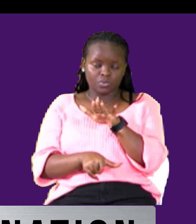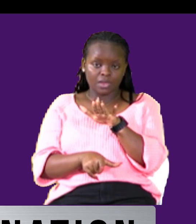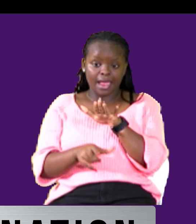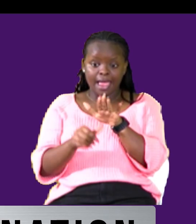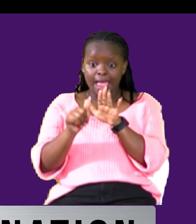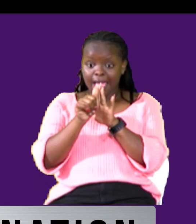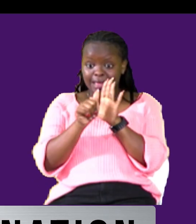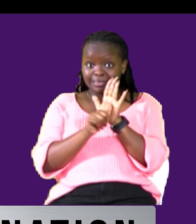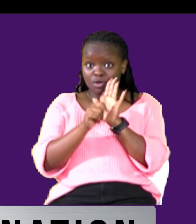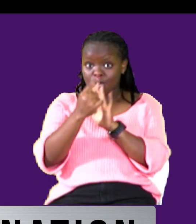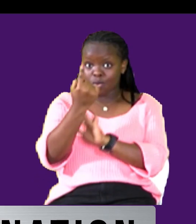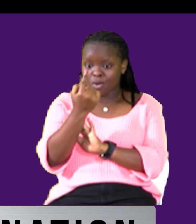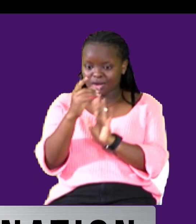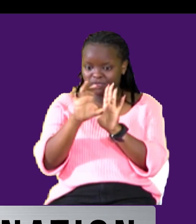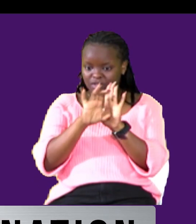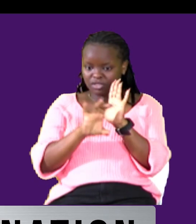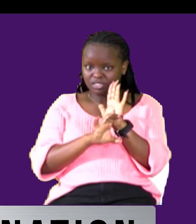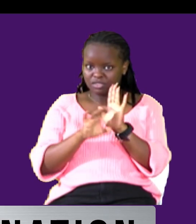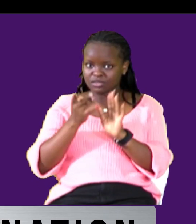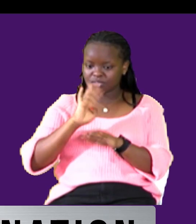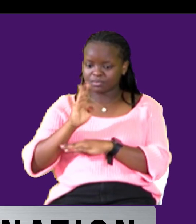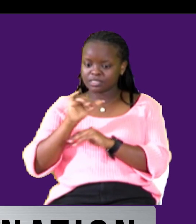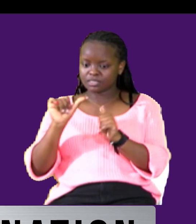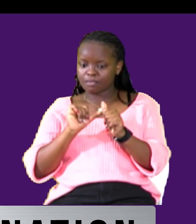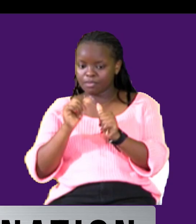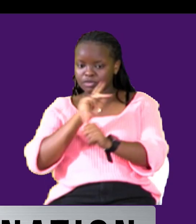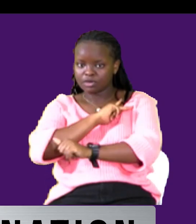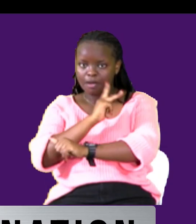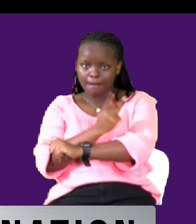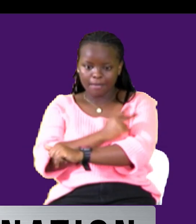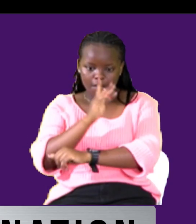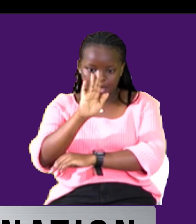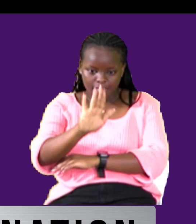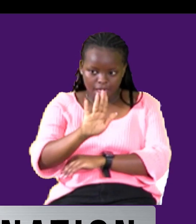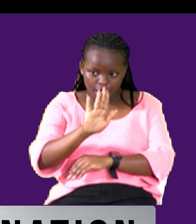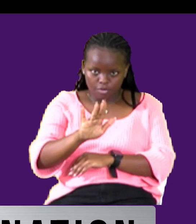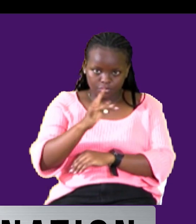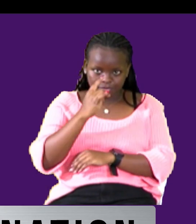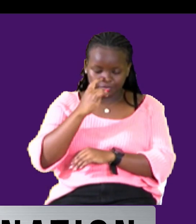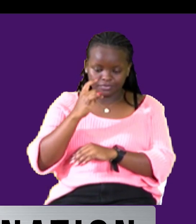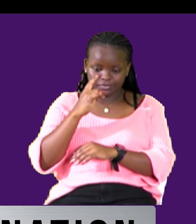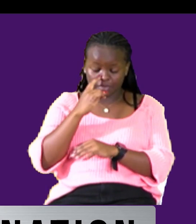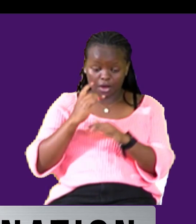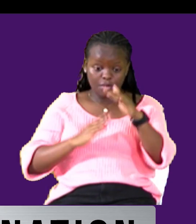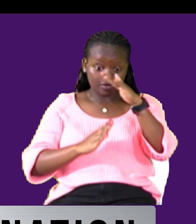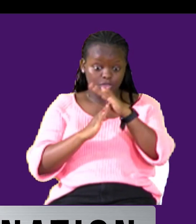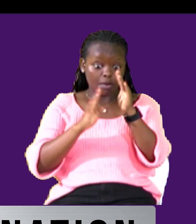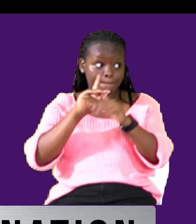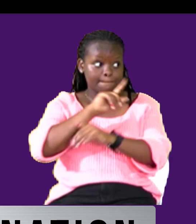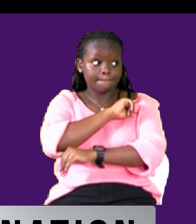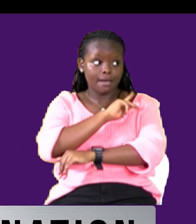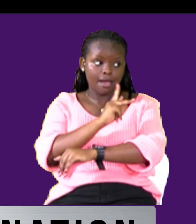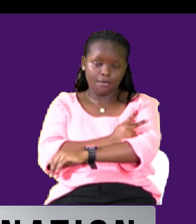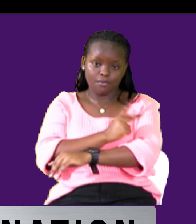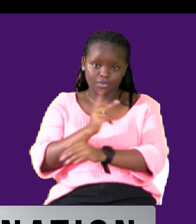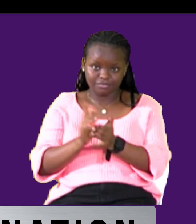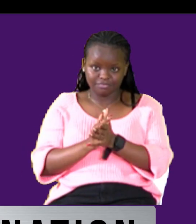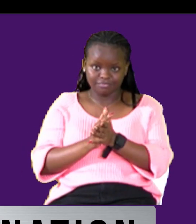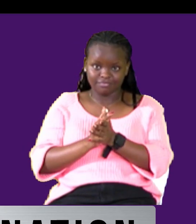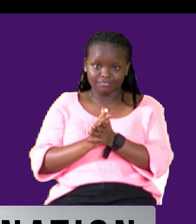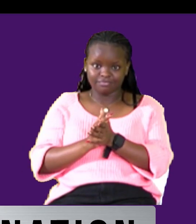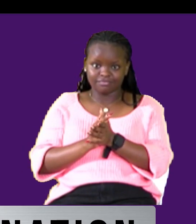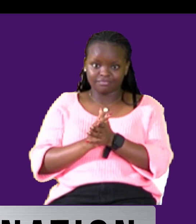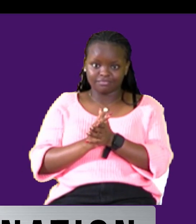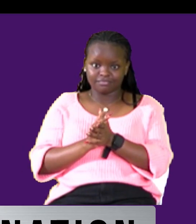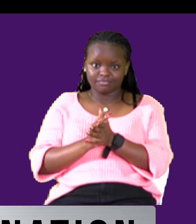the Constitution speaks about your power. Right. This power, this sovereign power, is bestowed among us Kenyans.